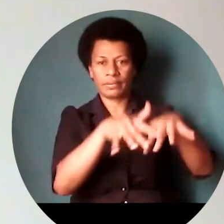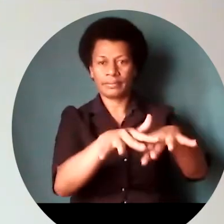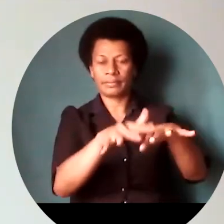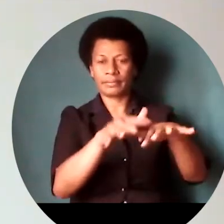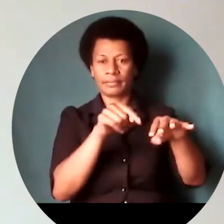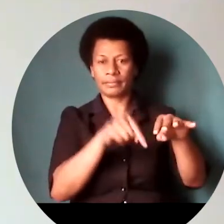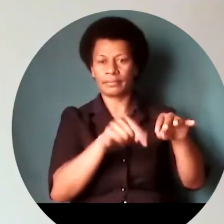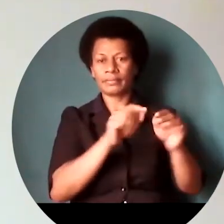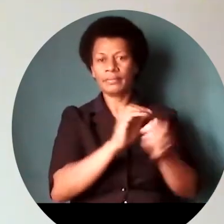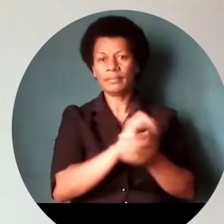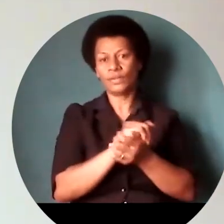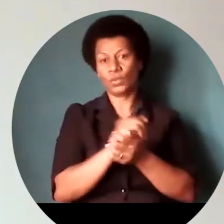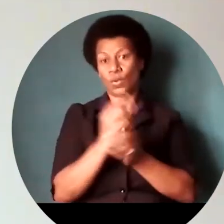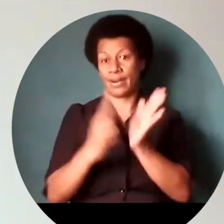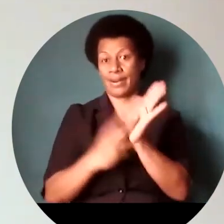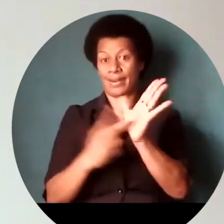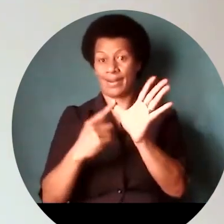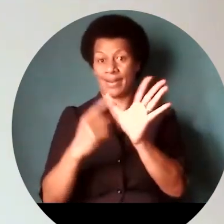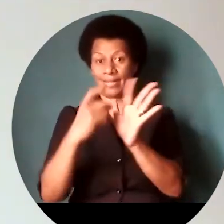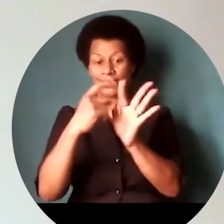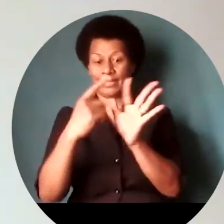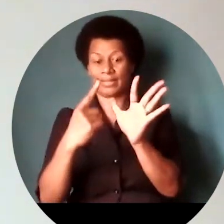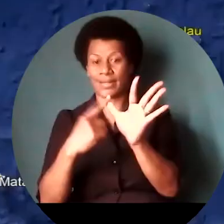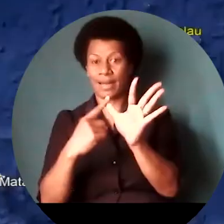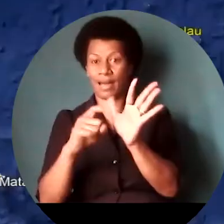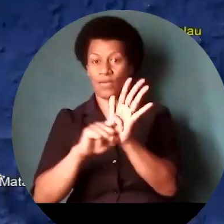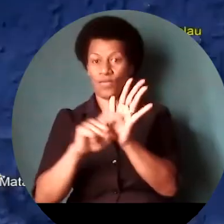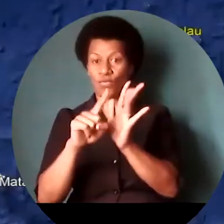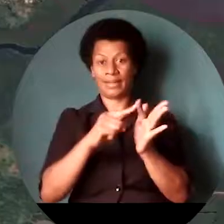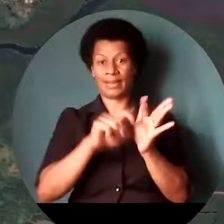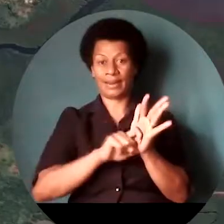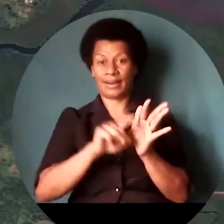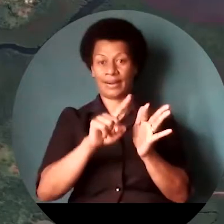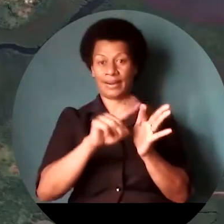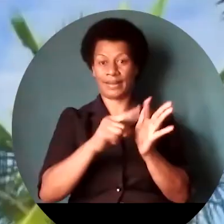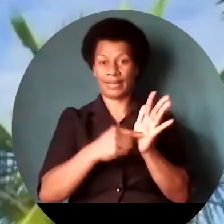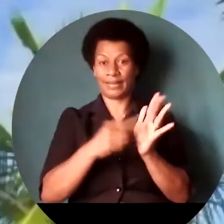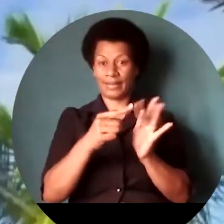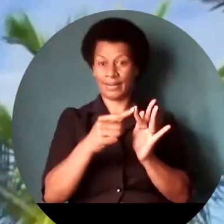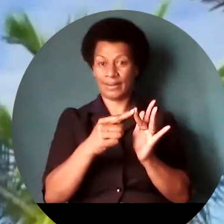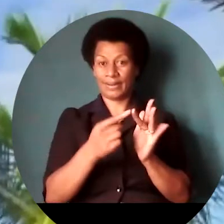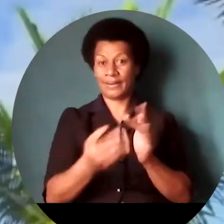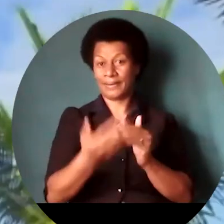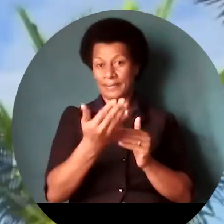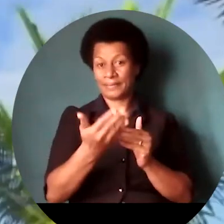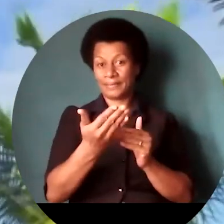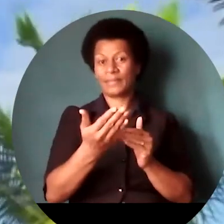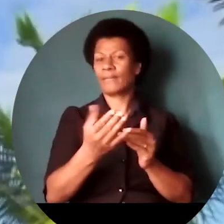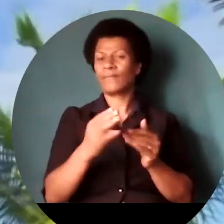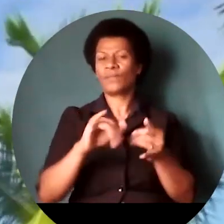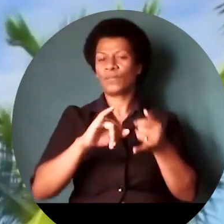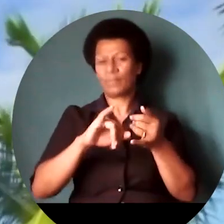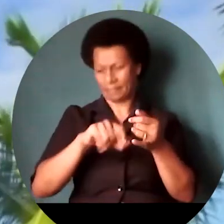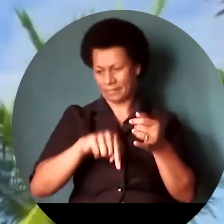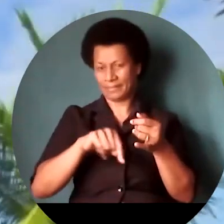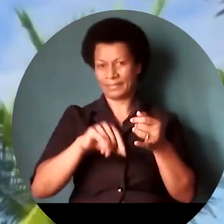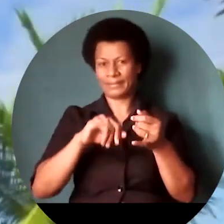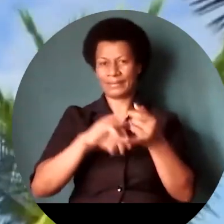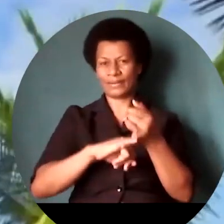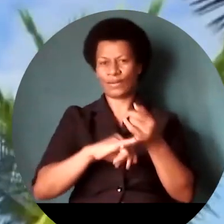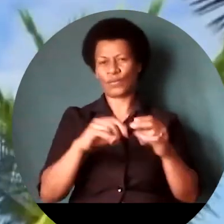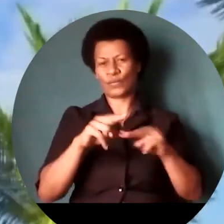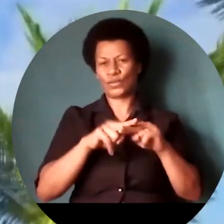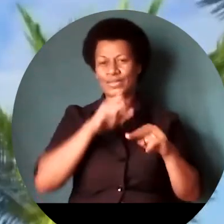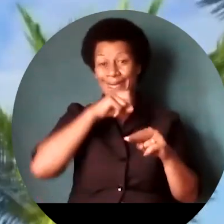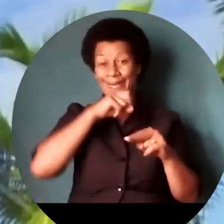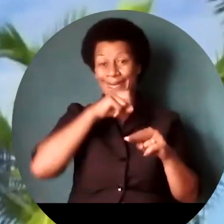Environment, and the Ministry of Fijian Affairs. I'm Matereti Sarasau, Sukanaivalu, originally from the